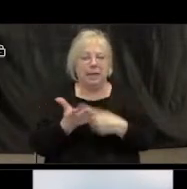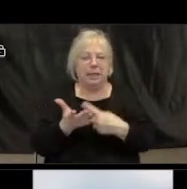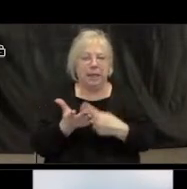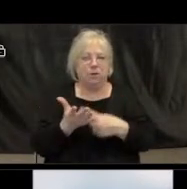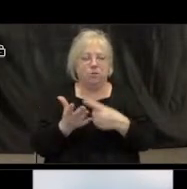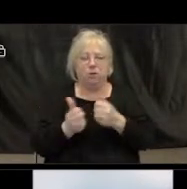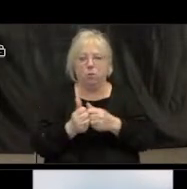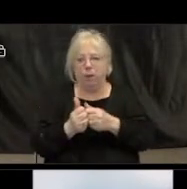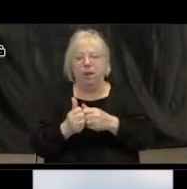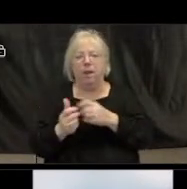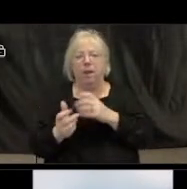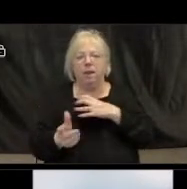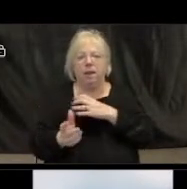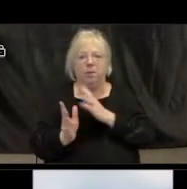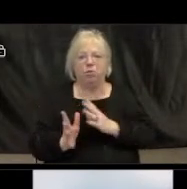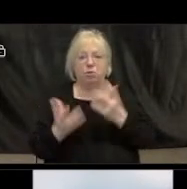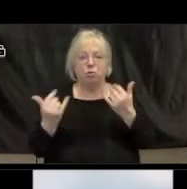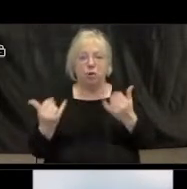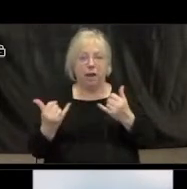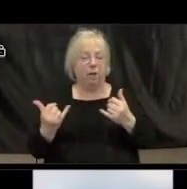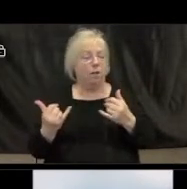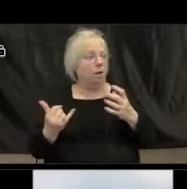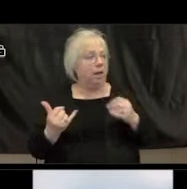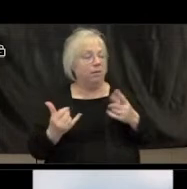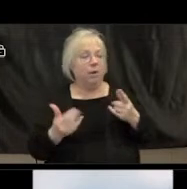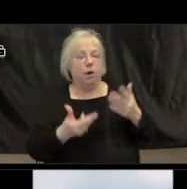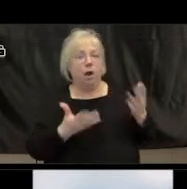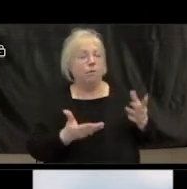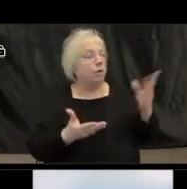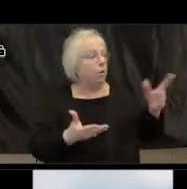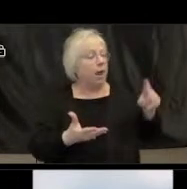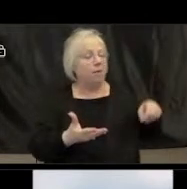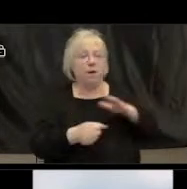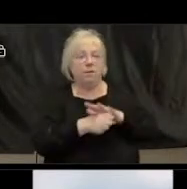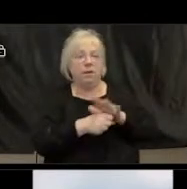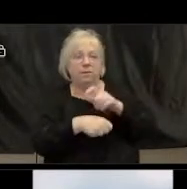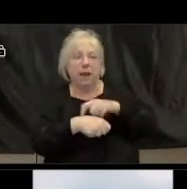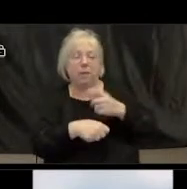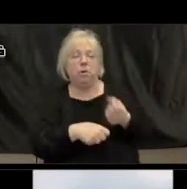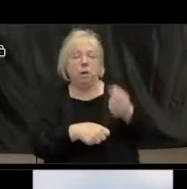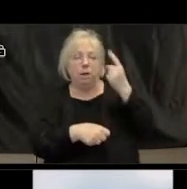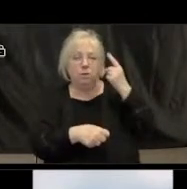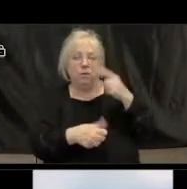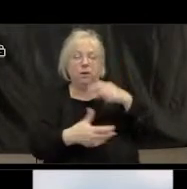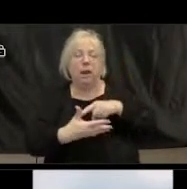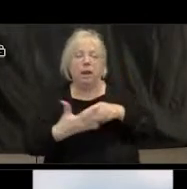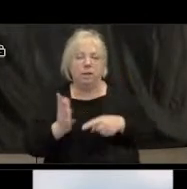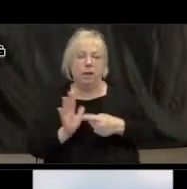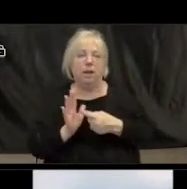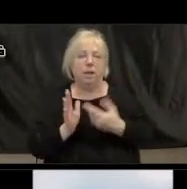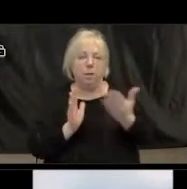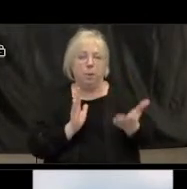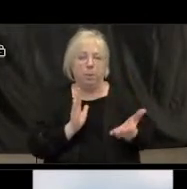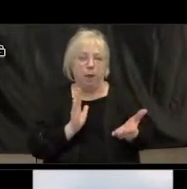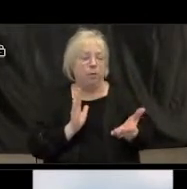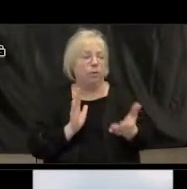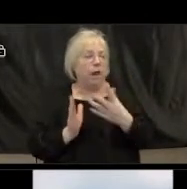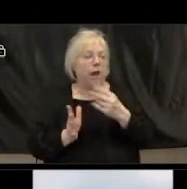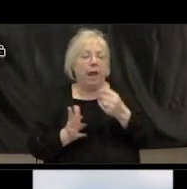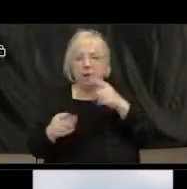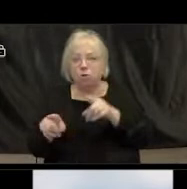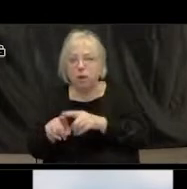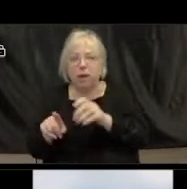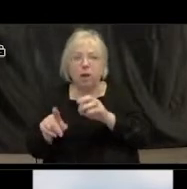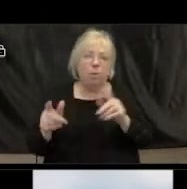now. So if those are offered, you have to have time to understand them and either agree